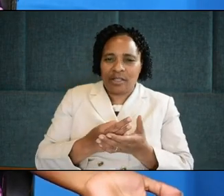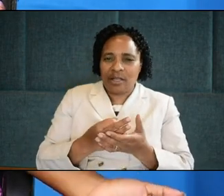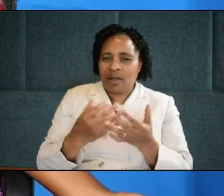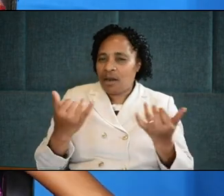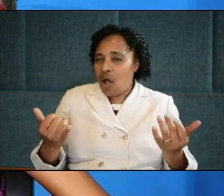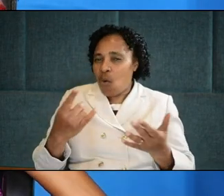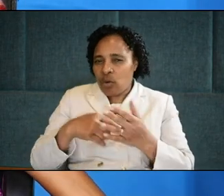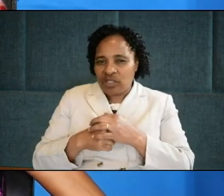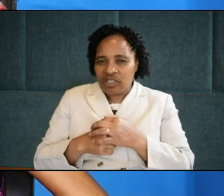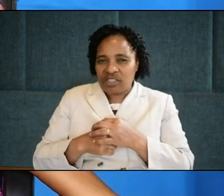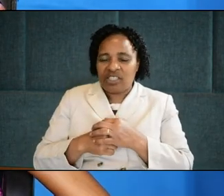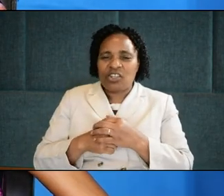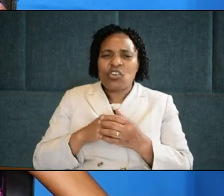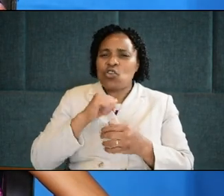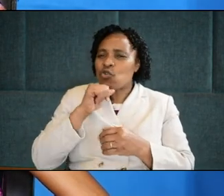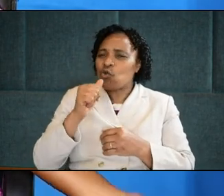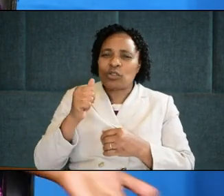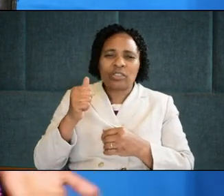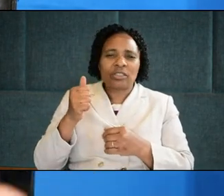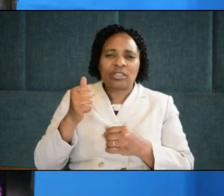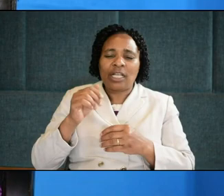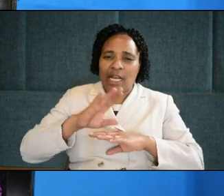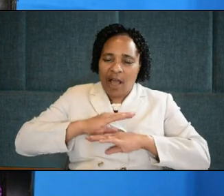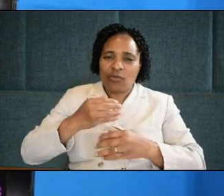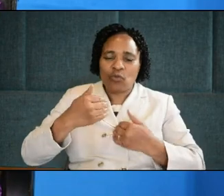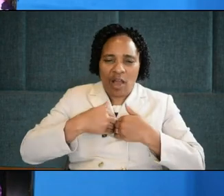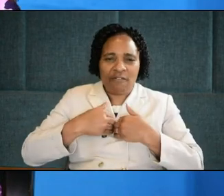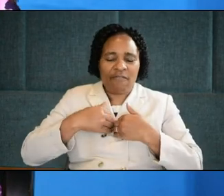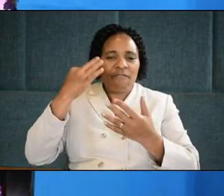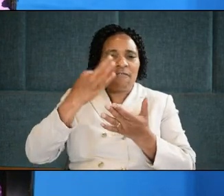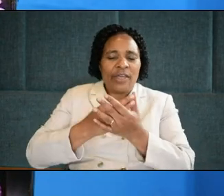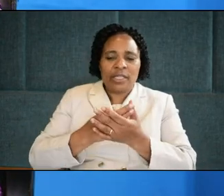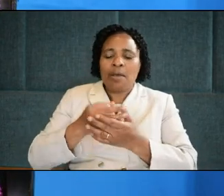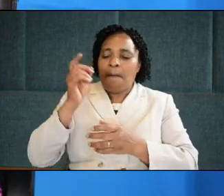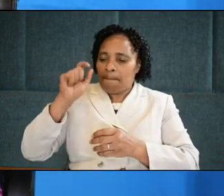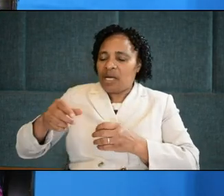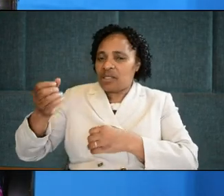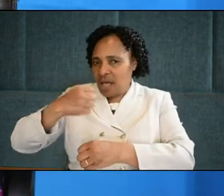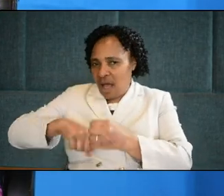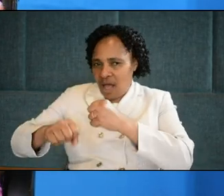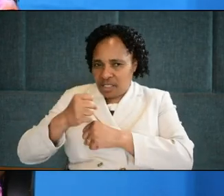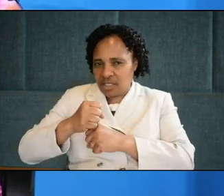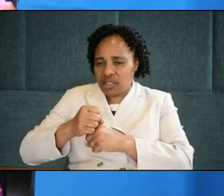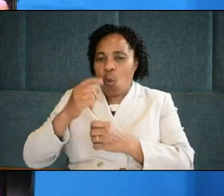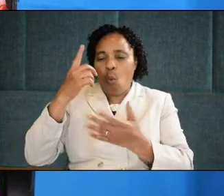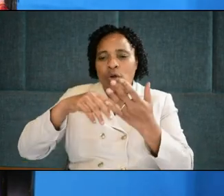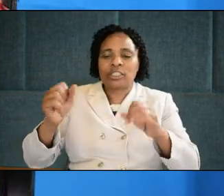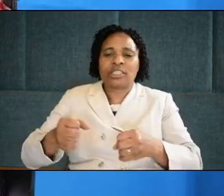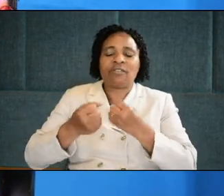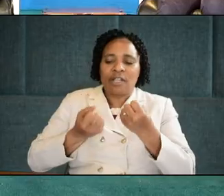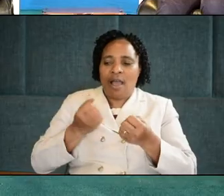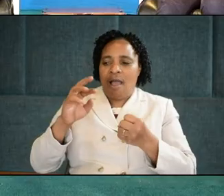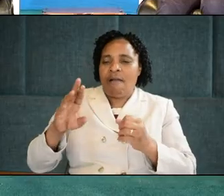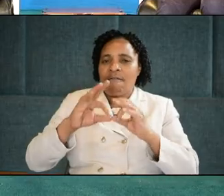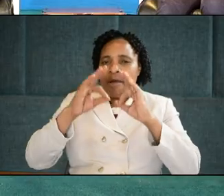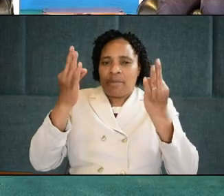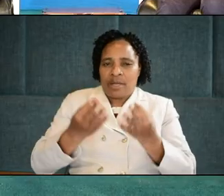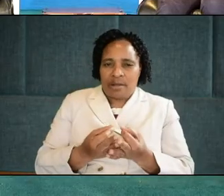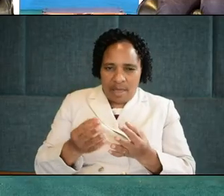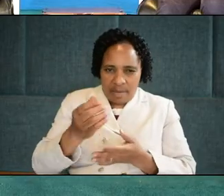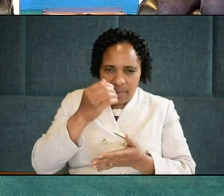is, it's not just enough to have faith. You also have to act on your faith as well. That's what saved her family. Amen,